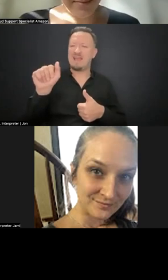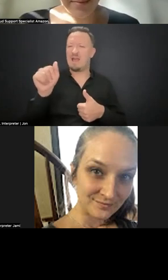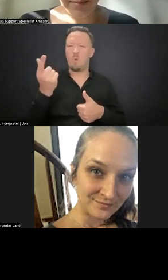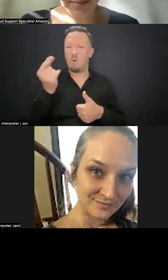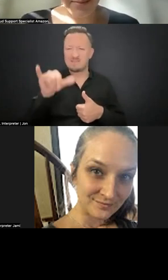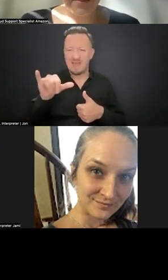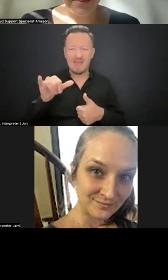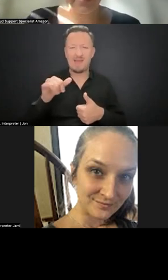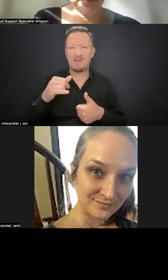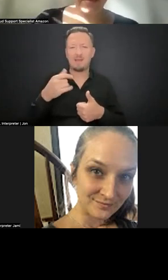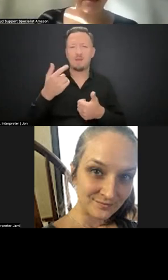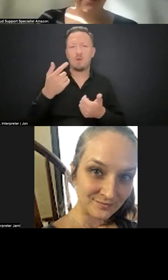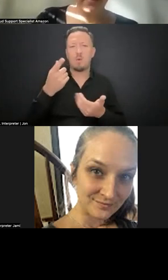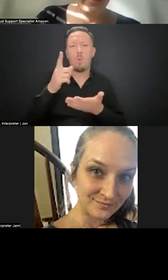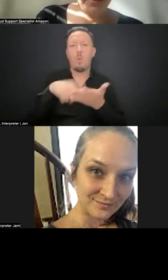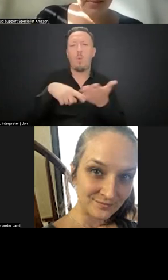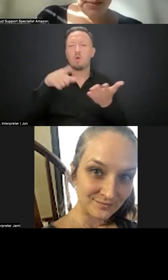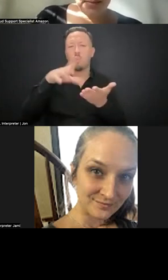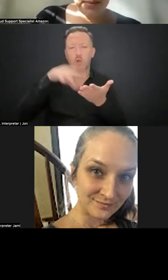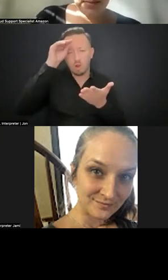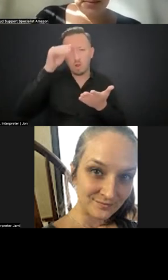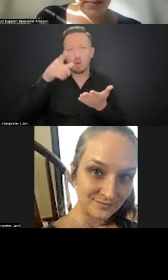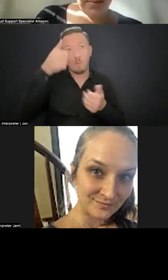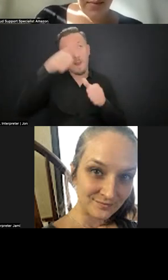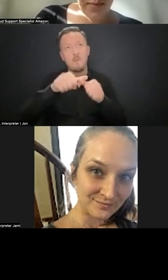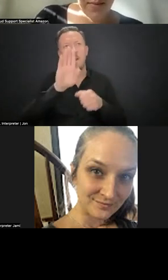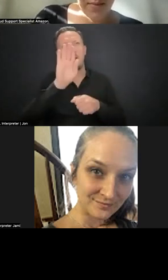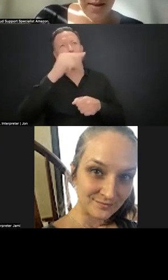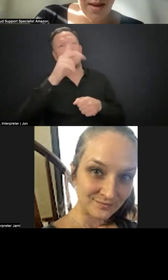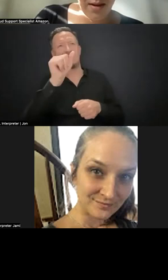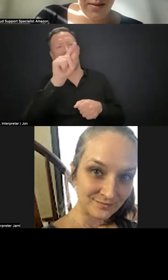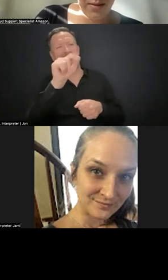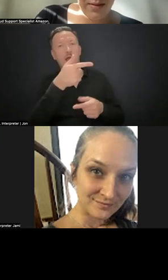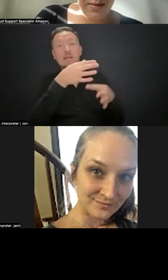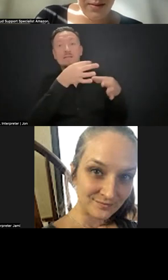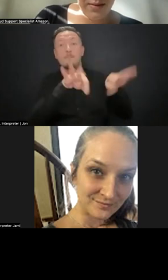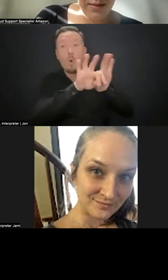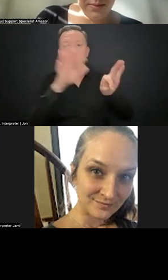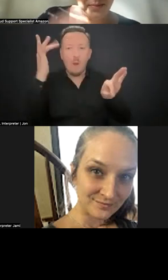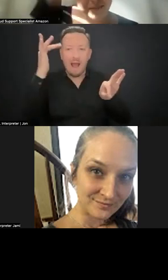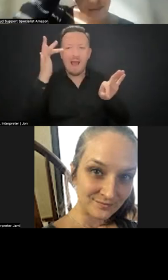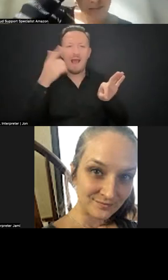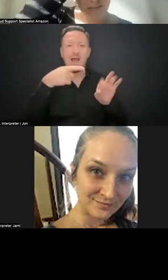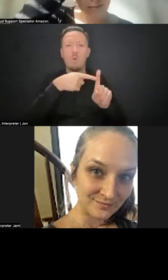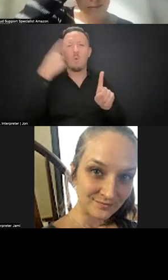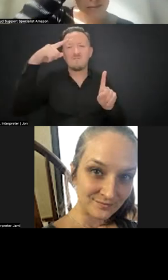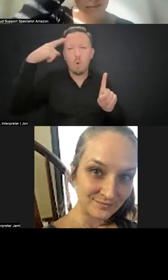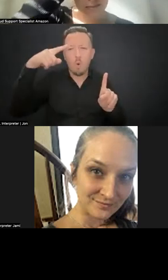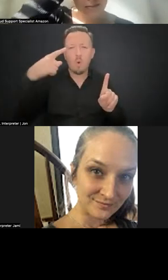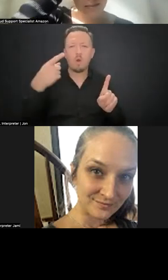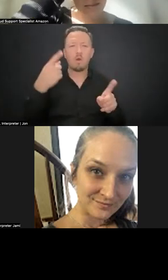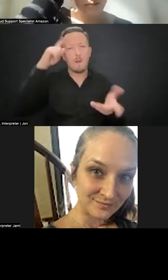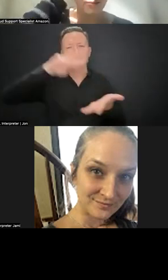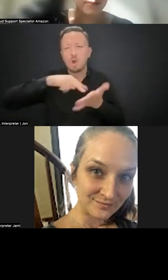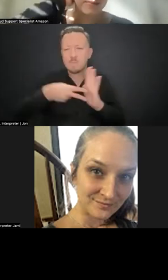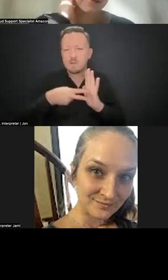many things. The value of it. You can, the idea is, what is the purpose of